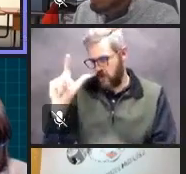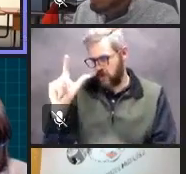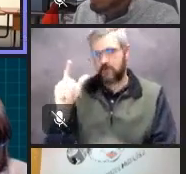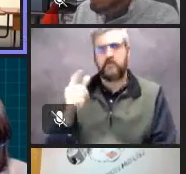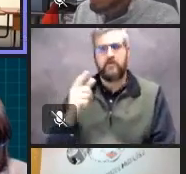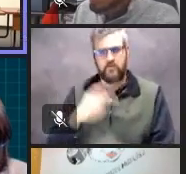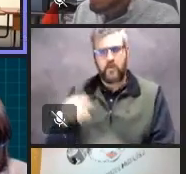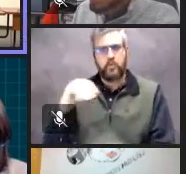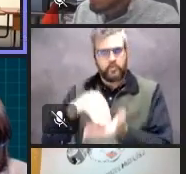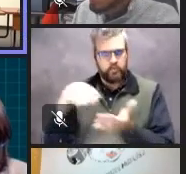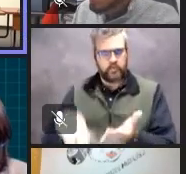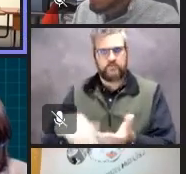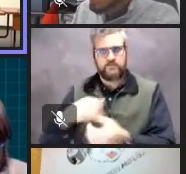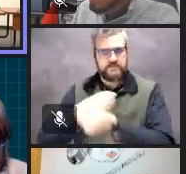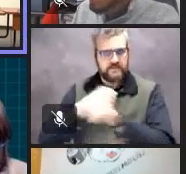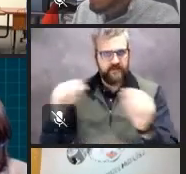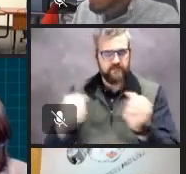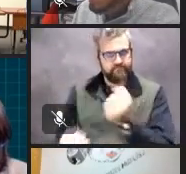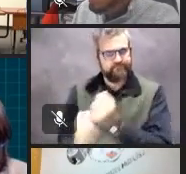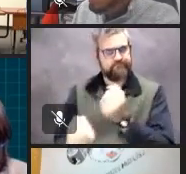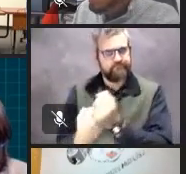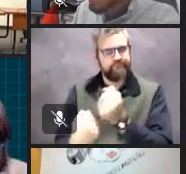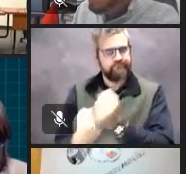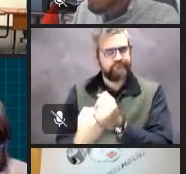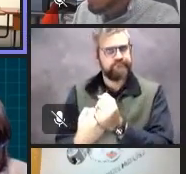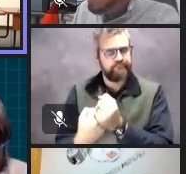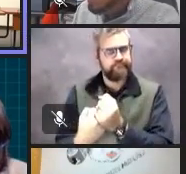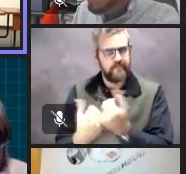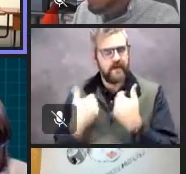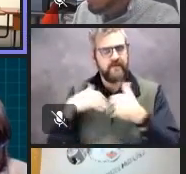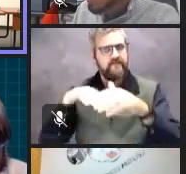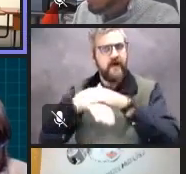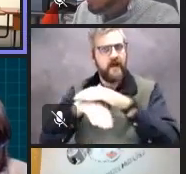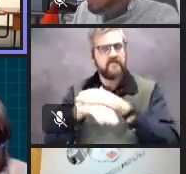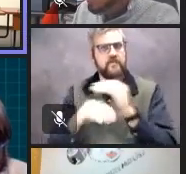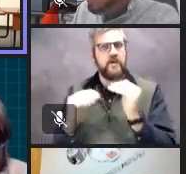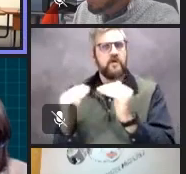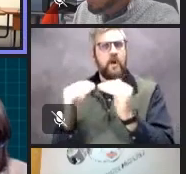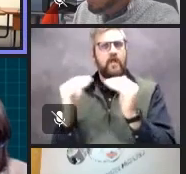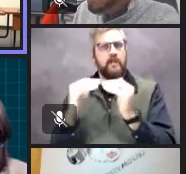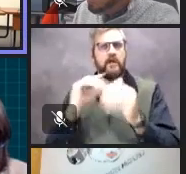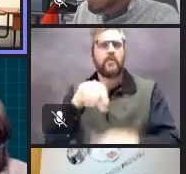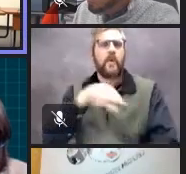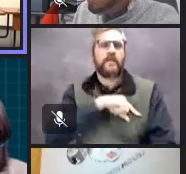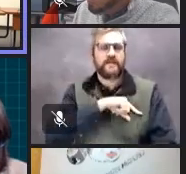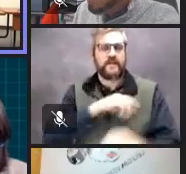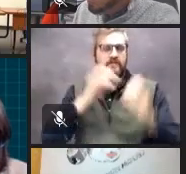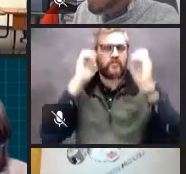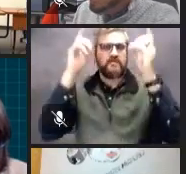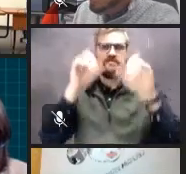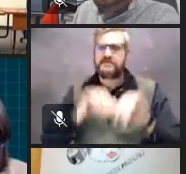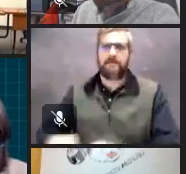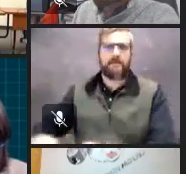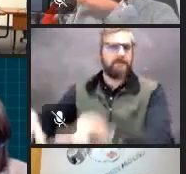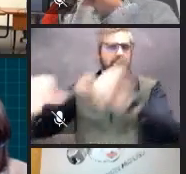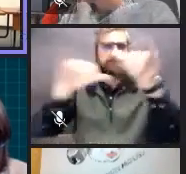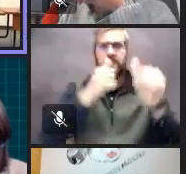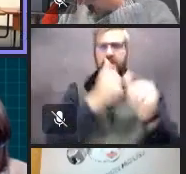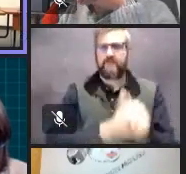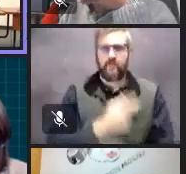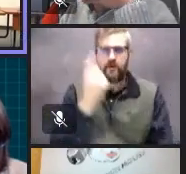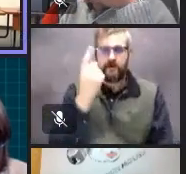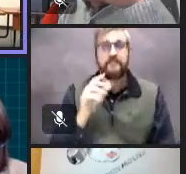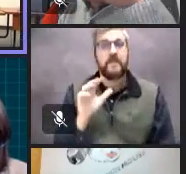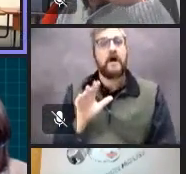they're safe and supported and have access to a quality education, just like everyone else.